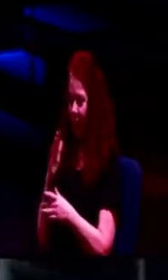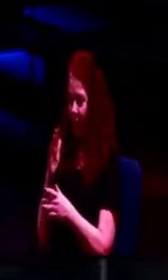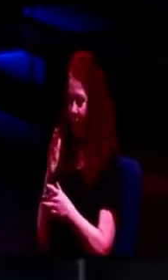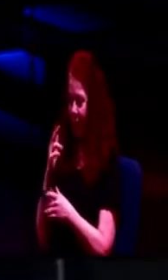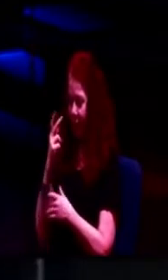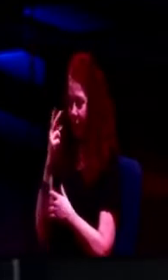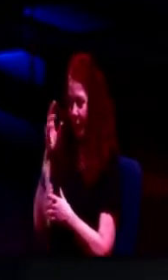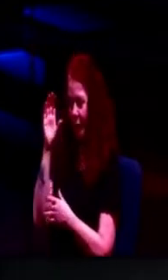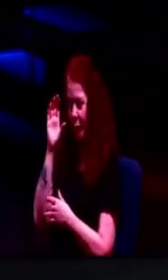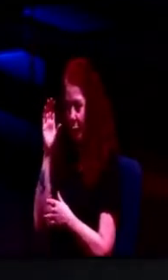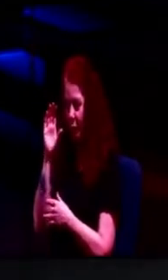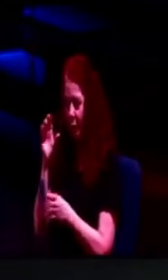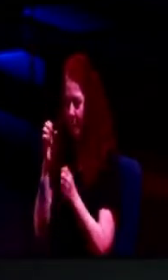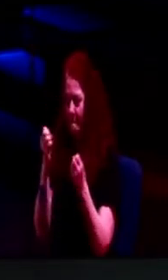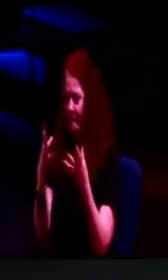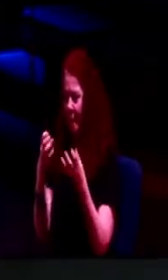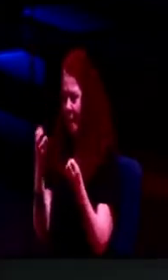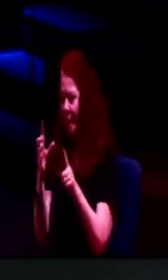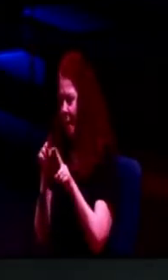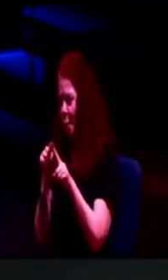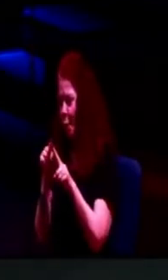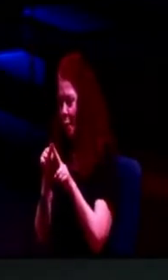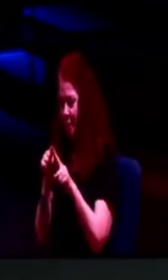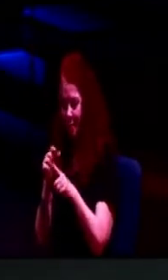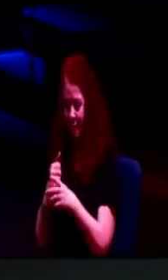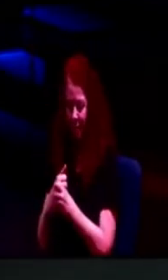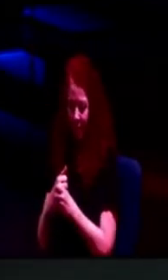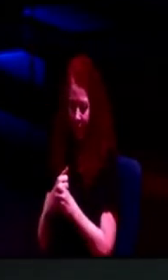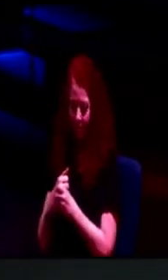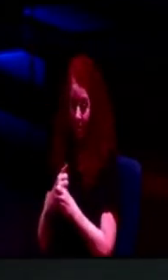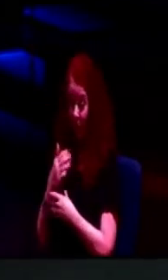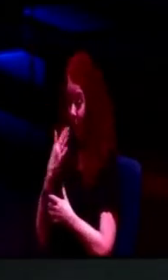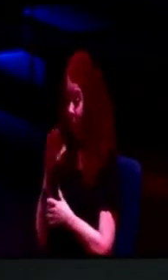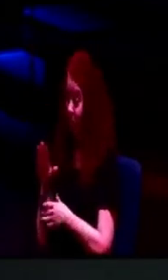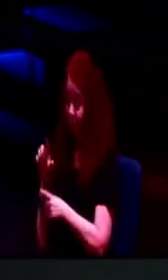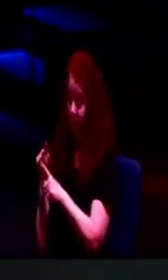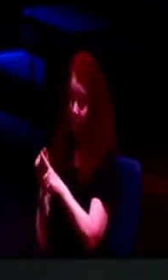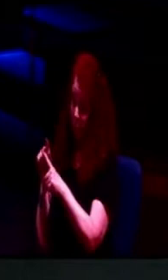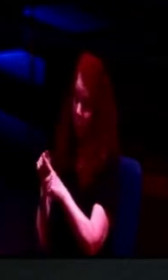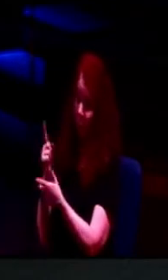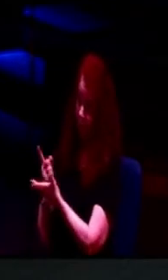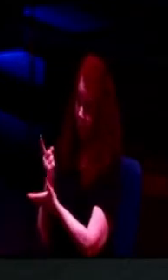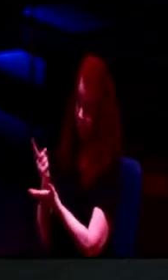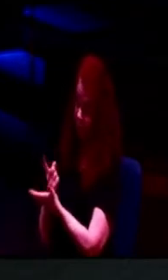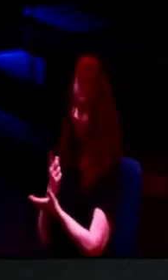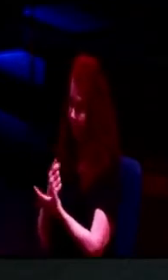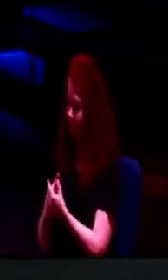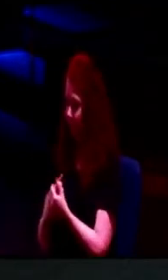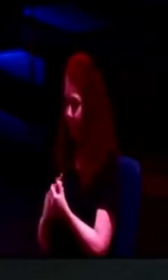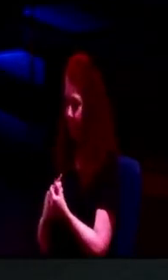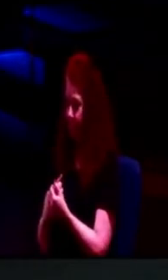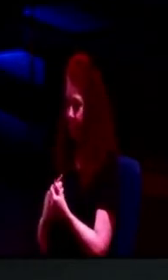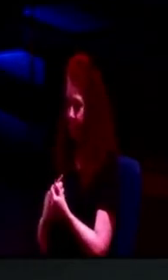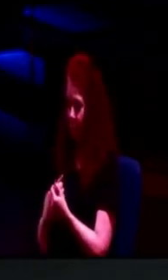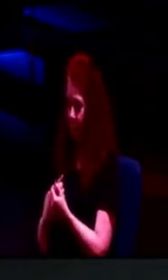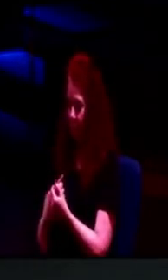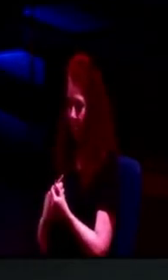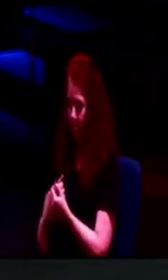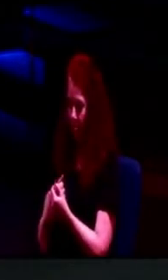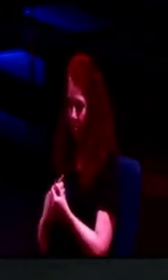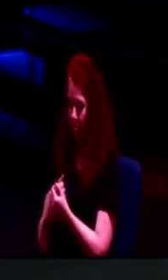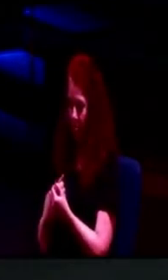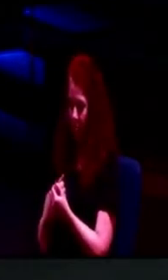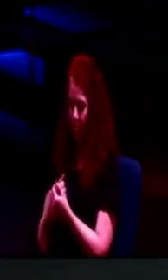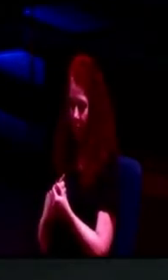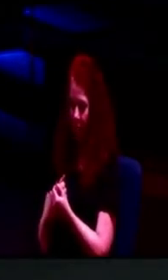But one of the words that we heard a lot in church and in the pandemic in connection with church and connect with businesses and other things were whether or